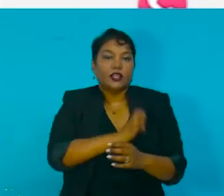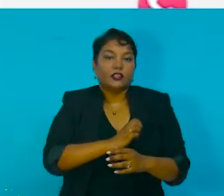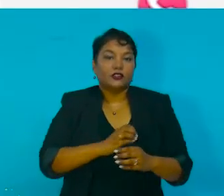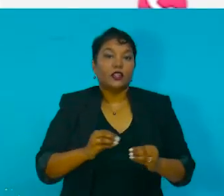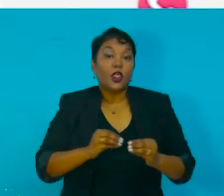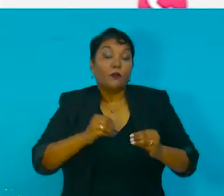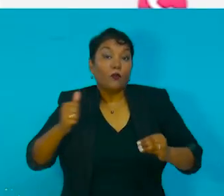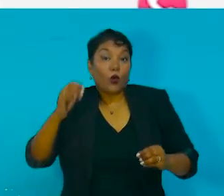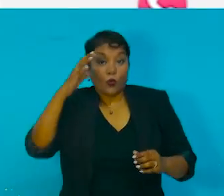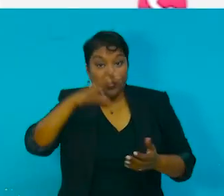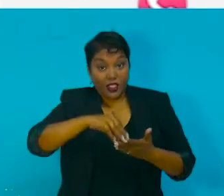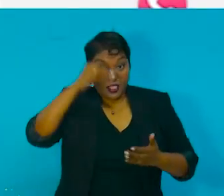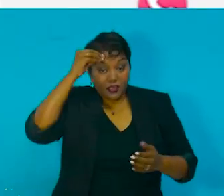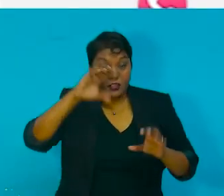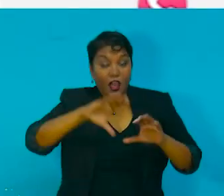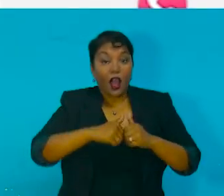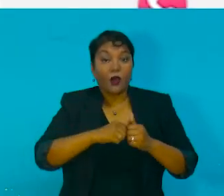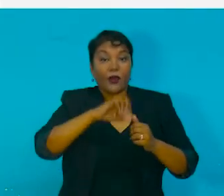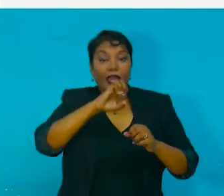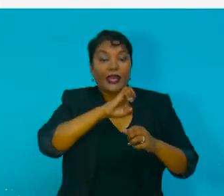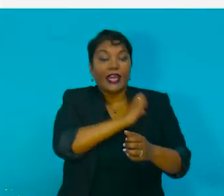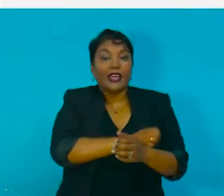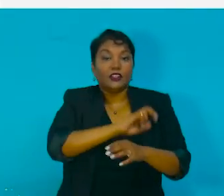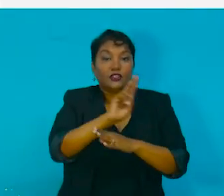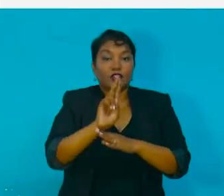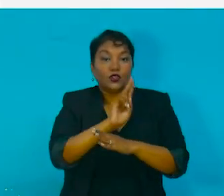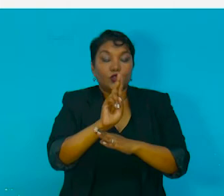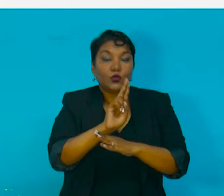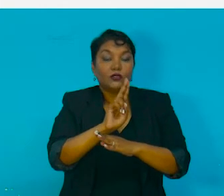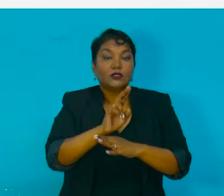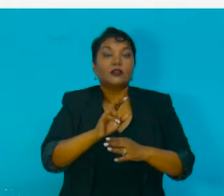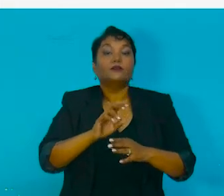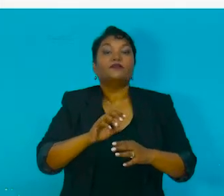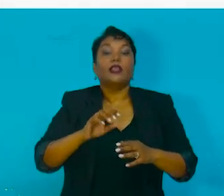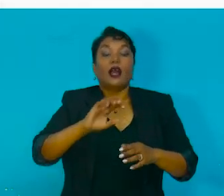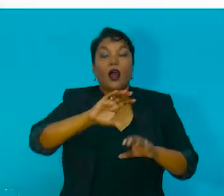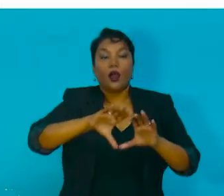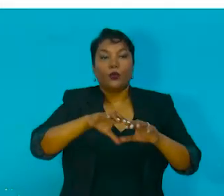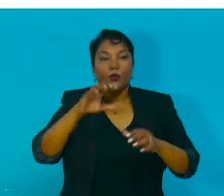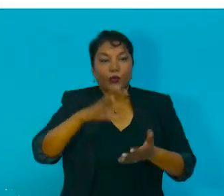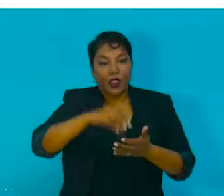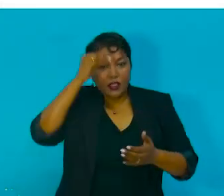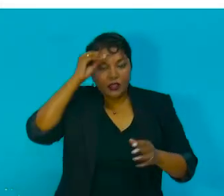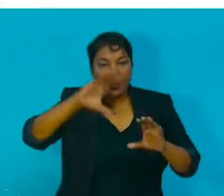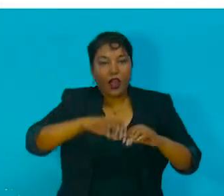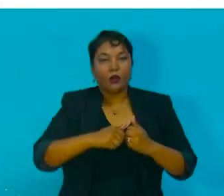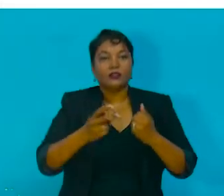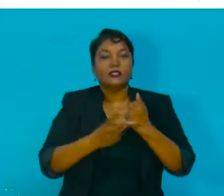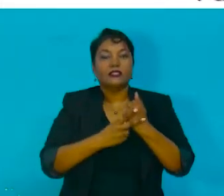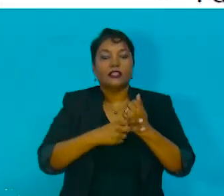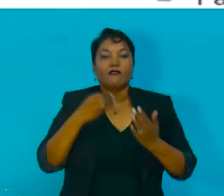the cause and effect of energy consumption, the sooner we can, together, save